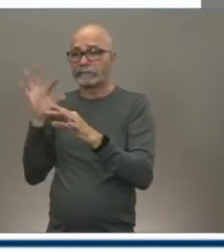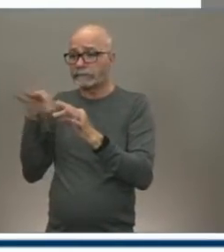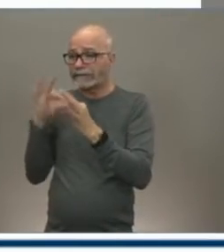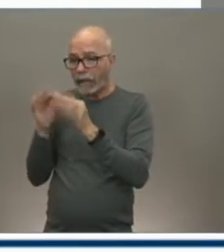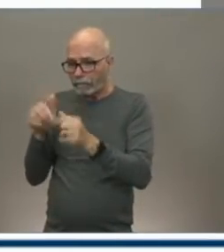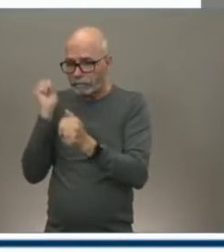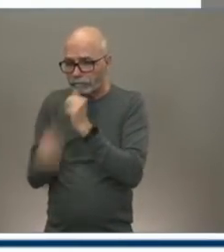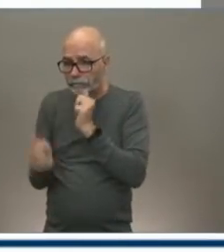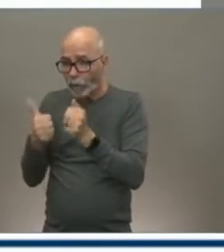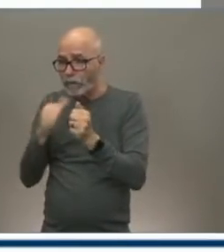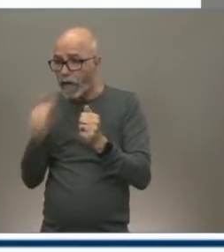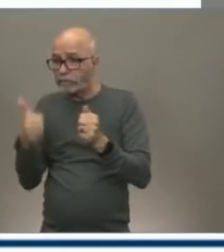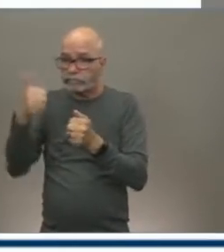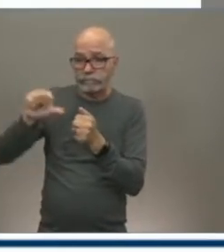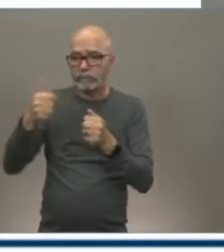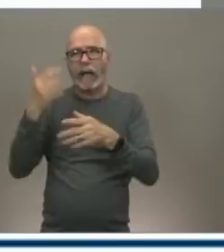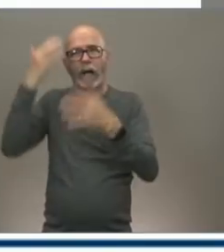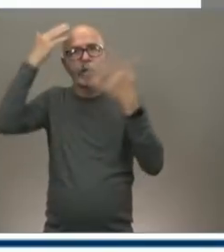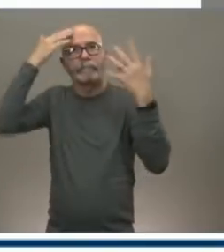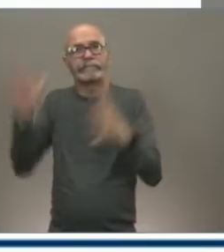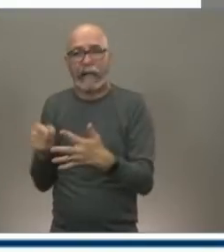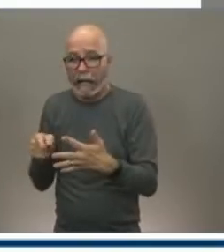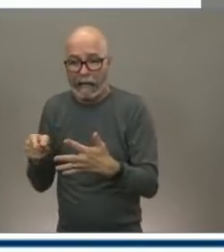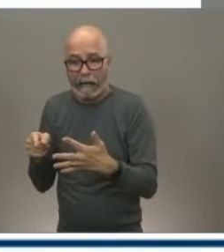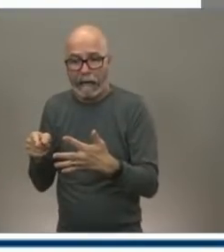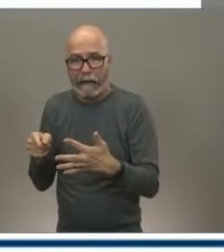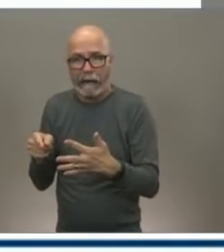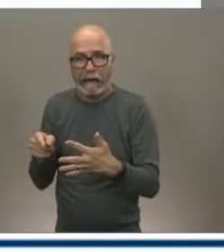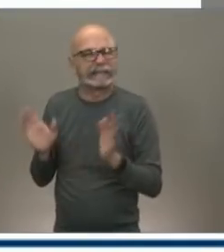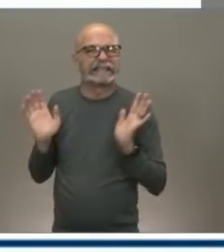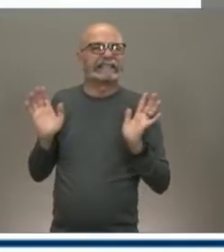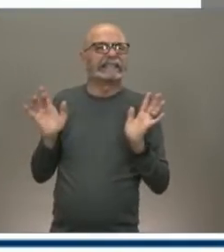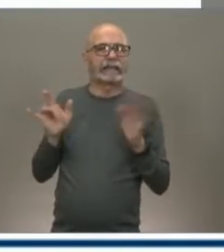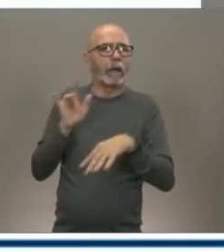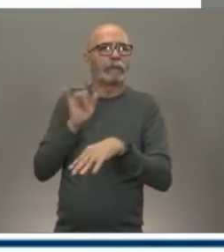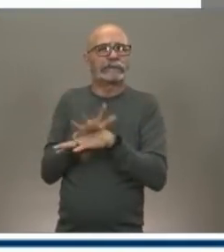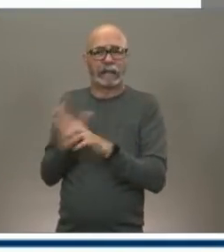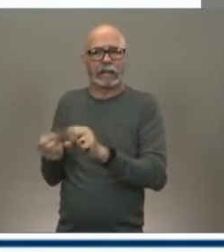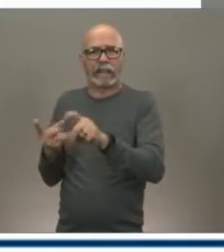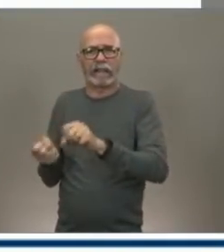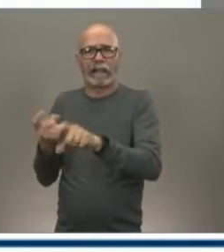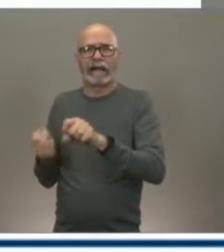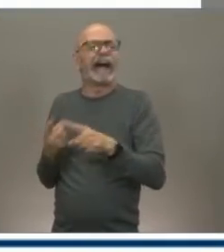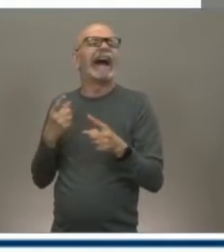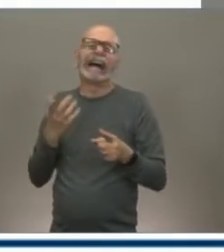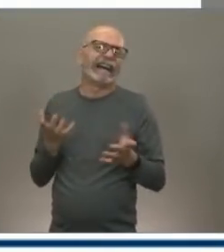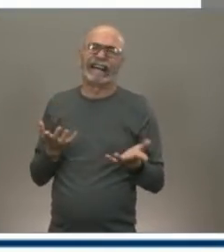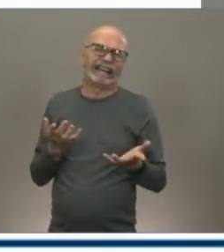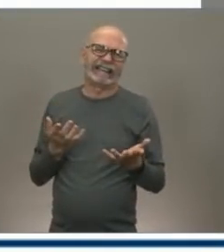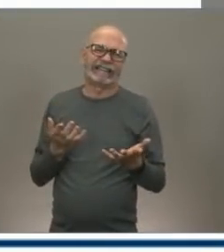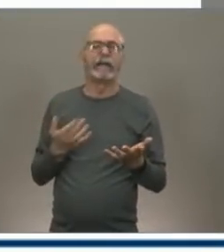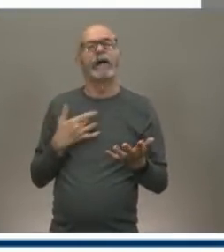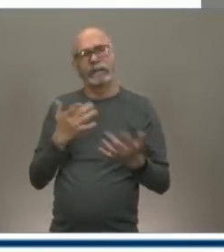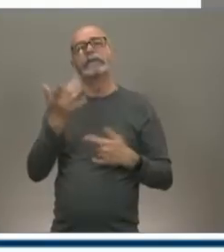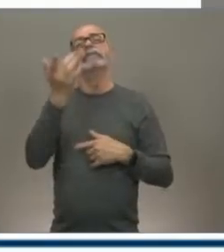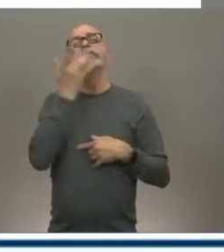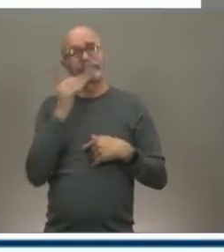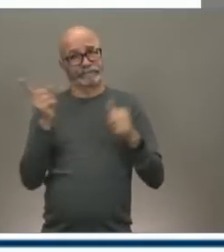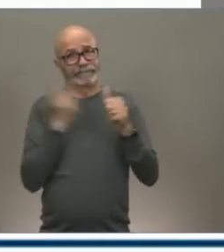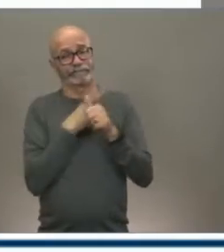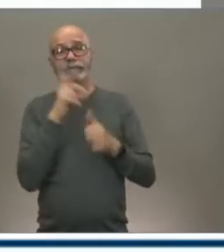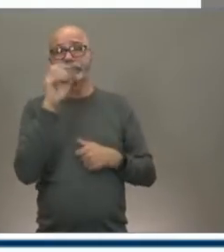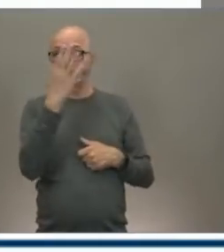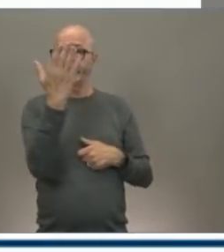we're minimizing the wastage that would happen. Once we get through December 15th, as I said, we're going to start getting